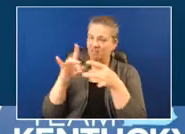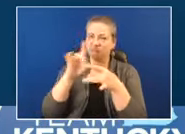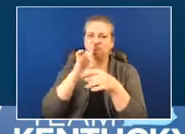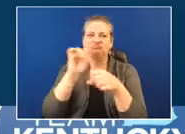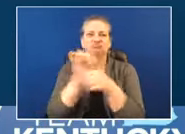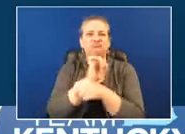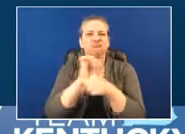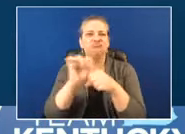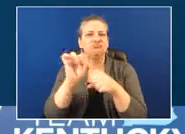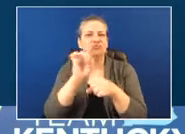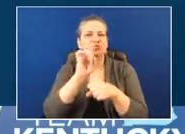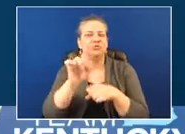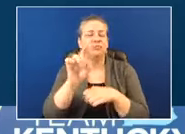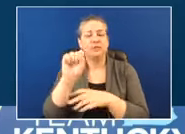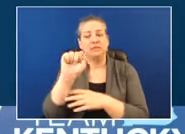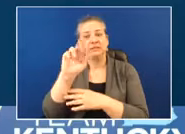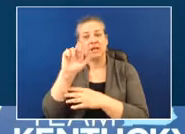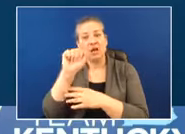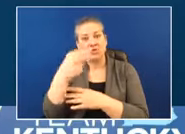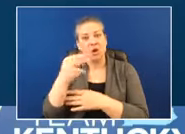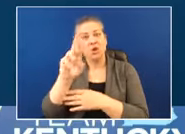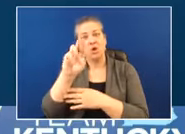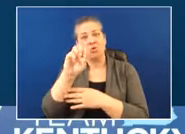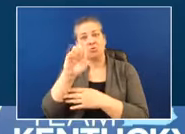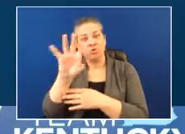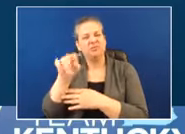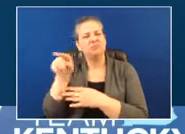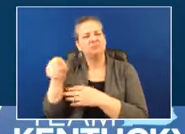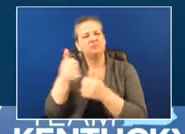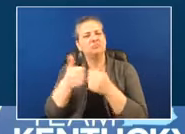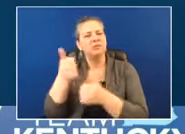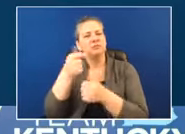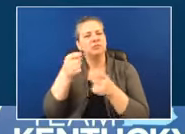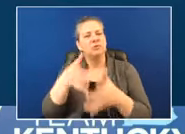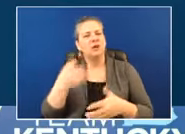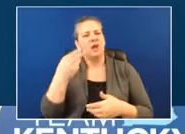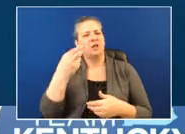Sarah Roof, the executive director of Hands and Voices,